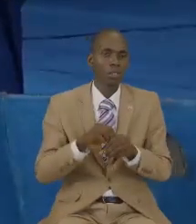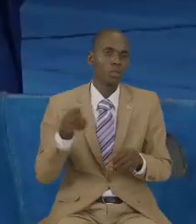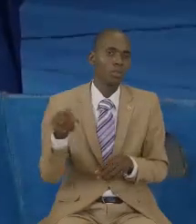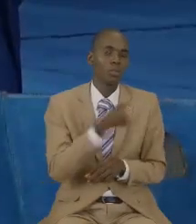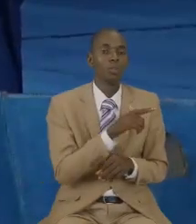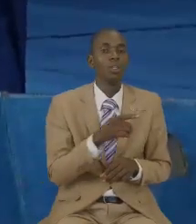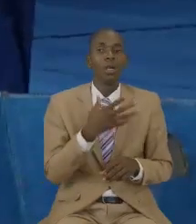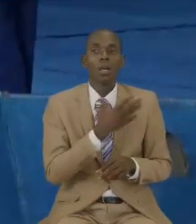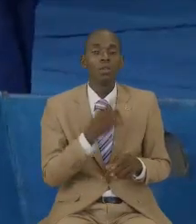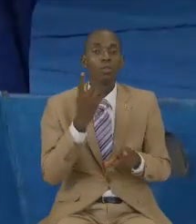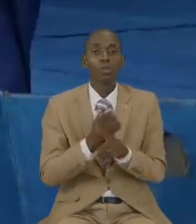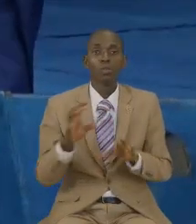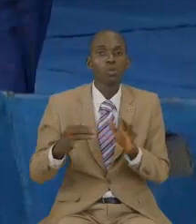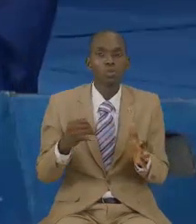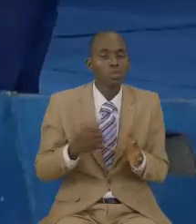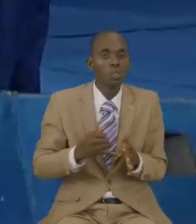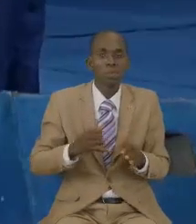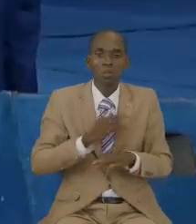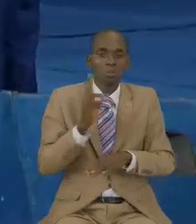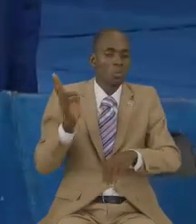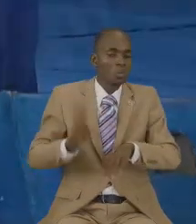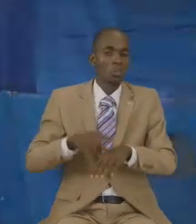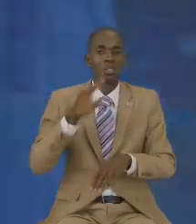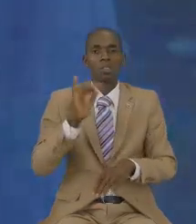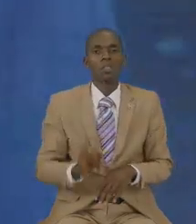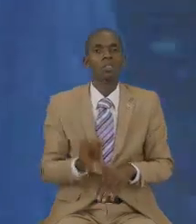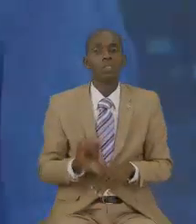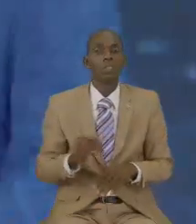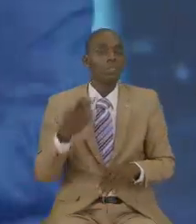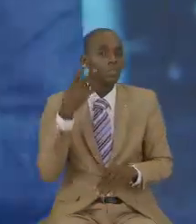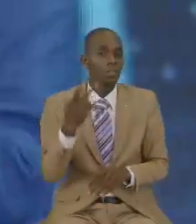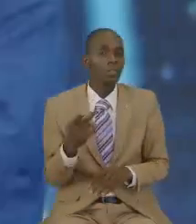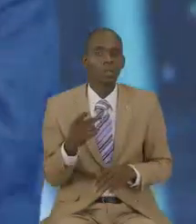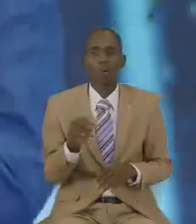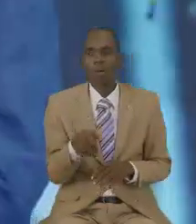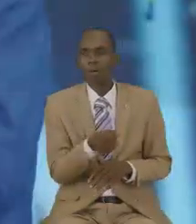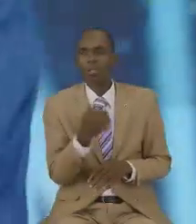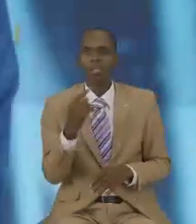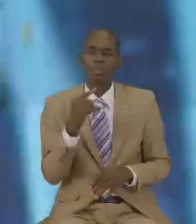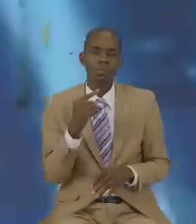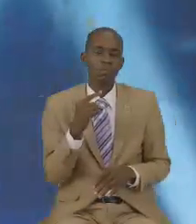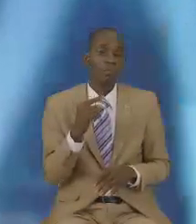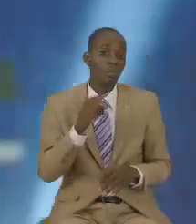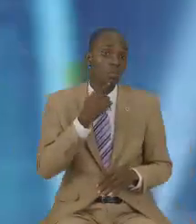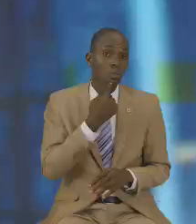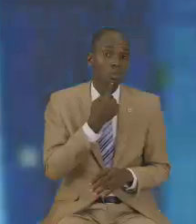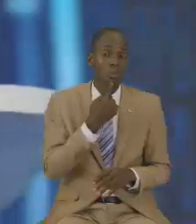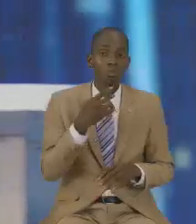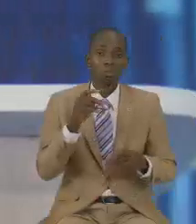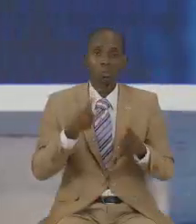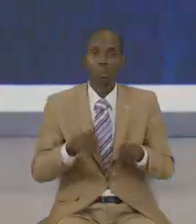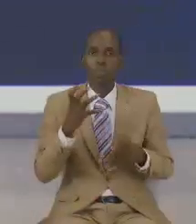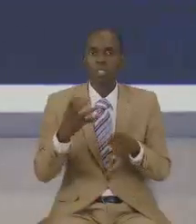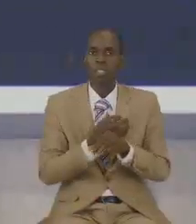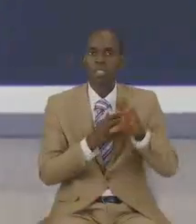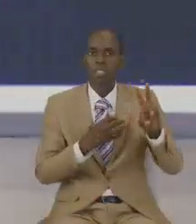them automatically. Some other serious habits might take up to 66 days, but you're doing that